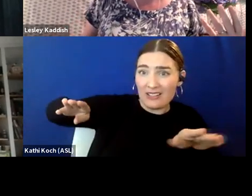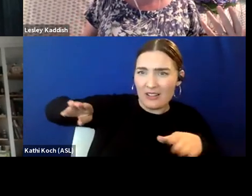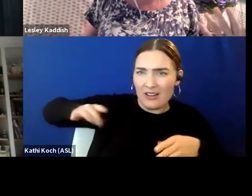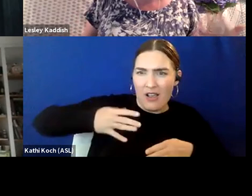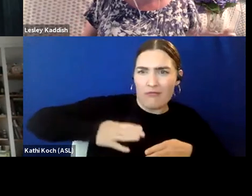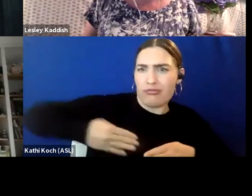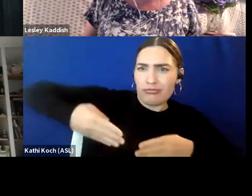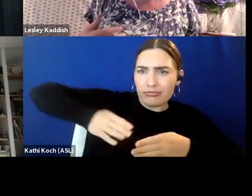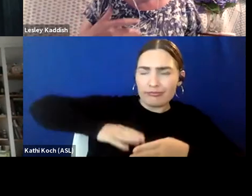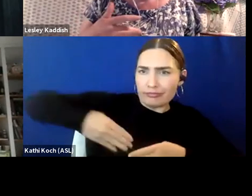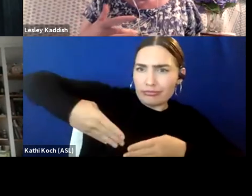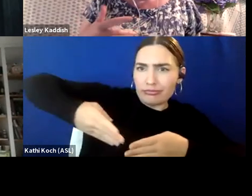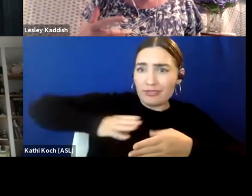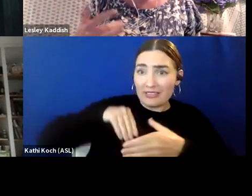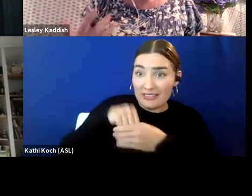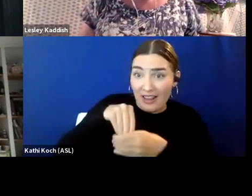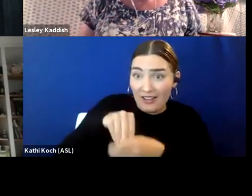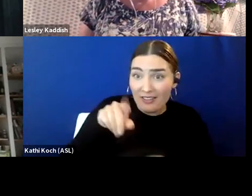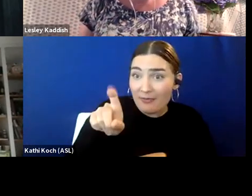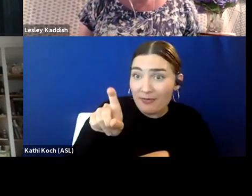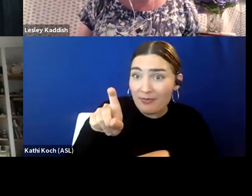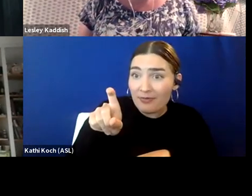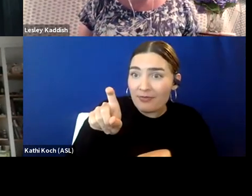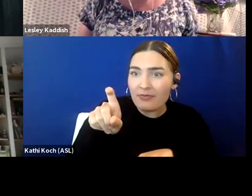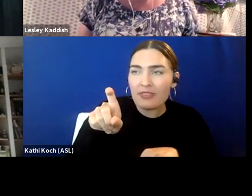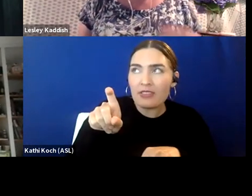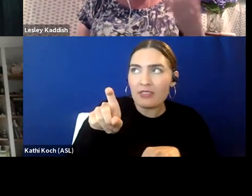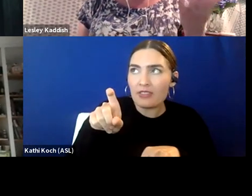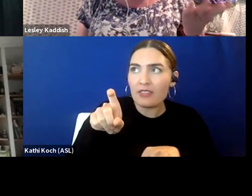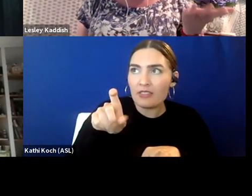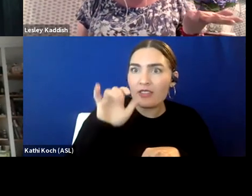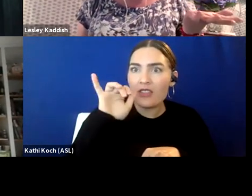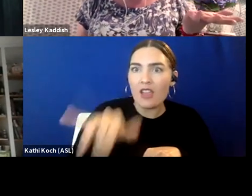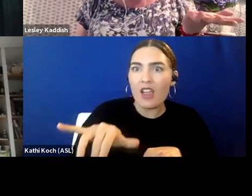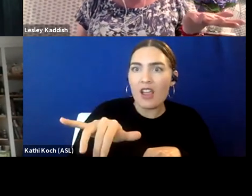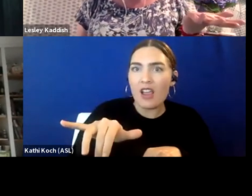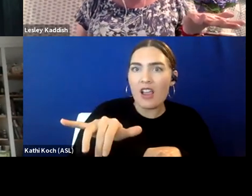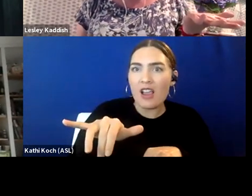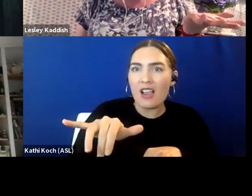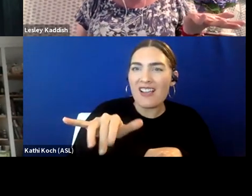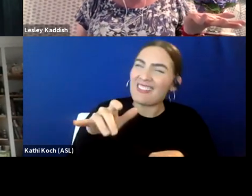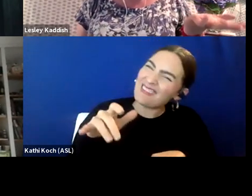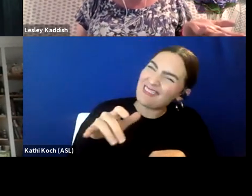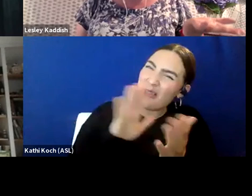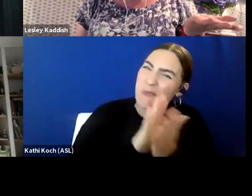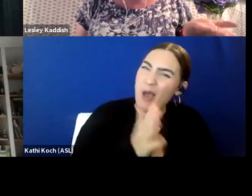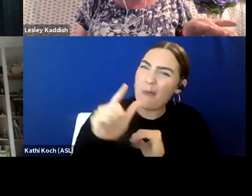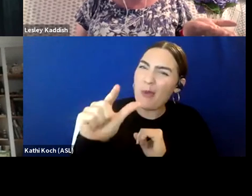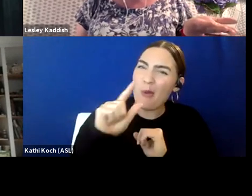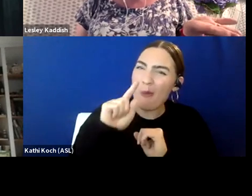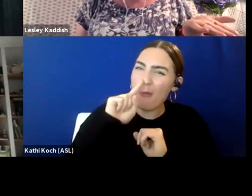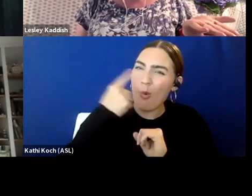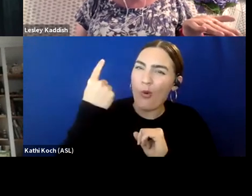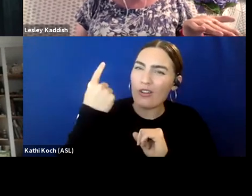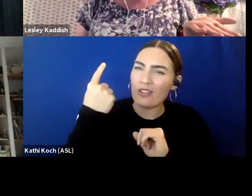you hear that music, you know? And I think that's both when it becomes super boring, when we have to sort of like find some way